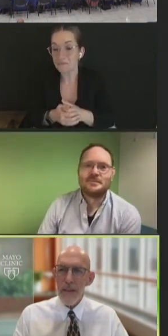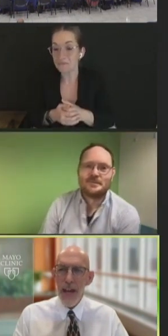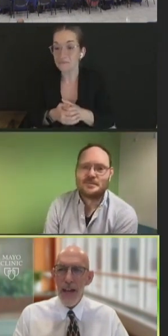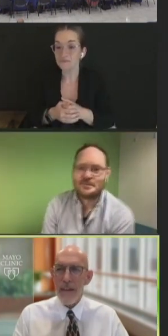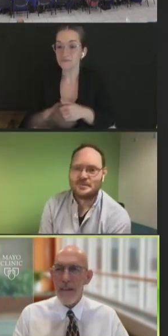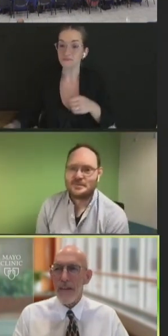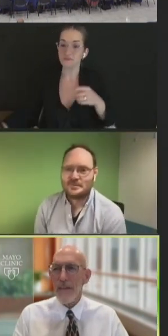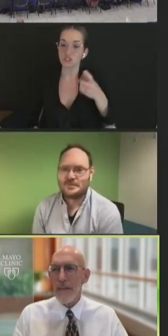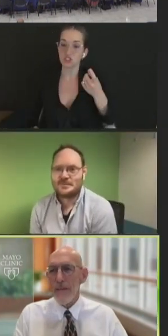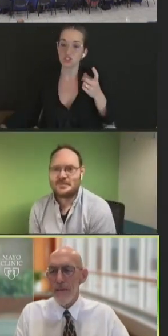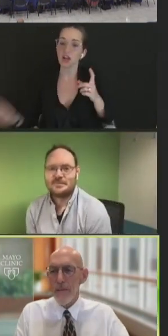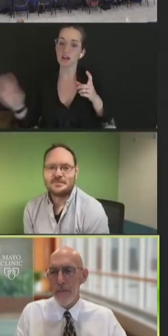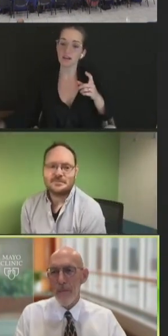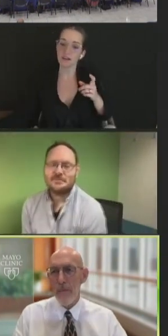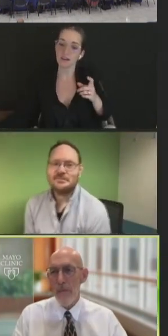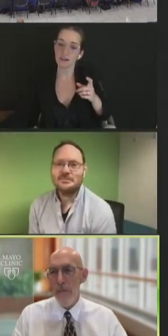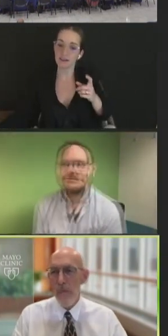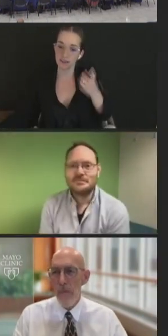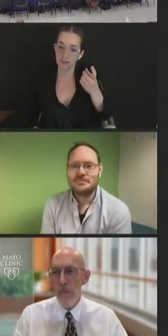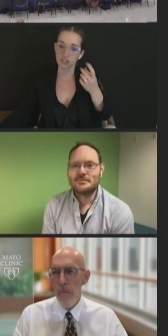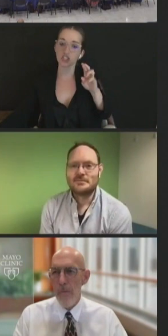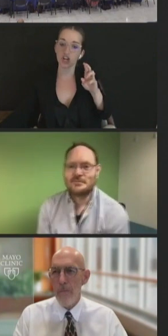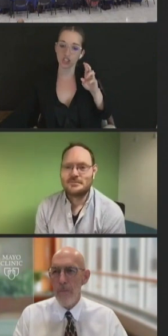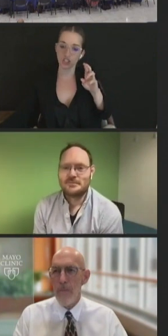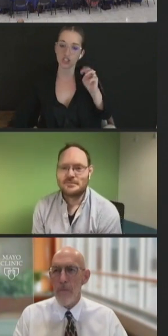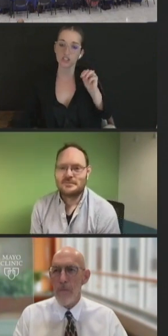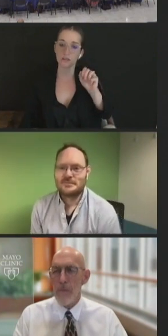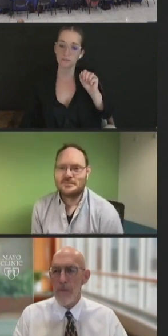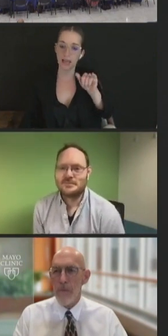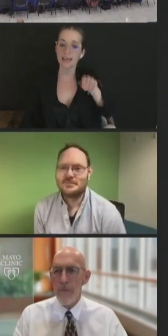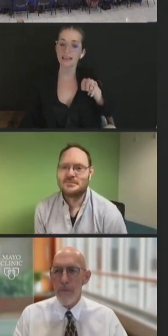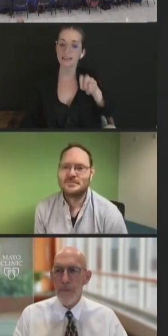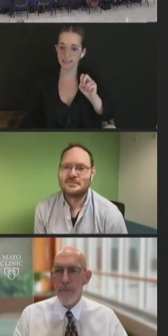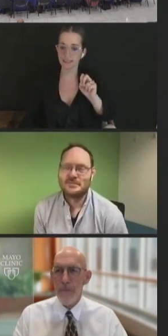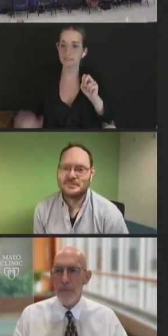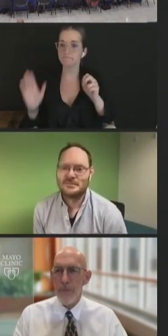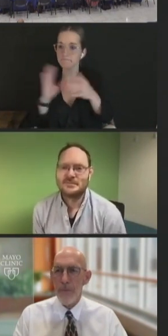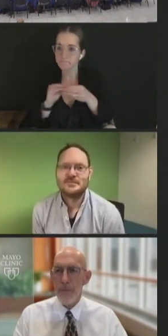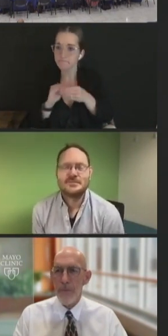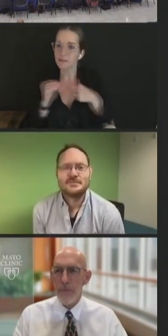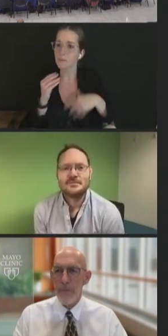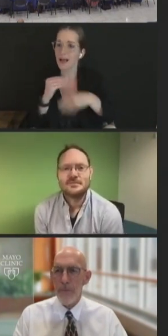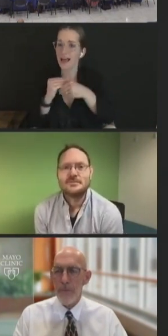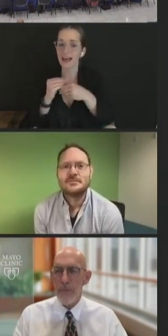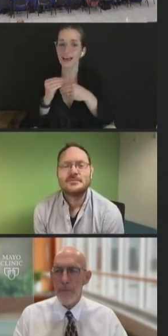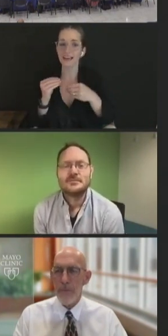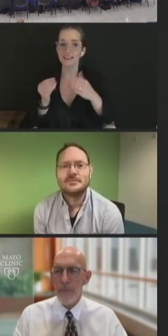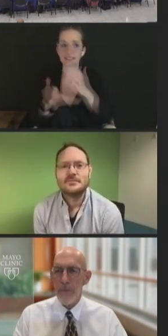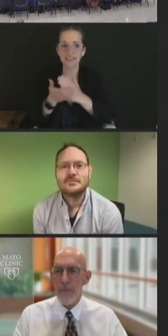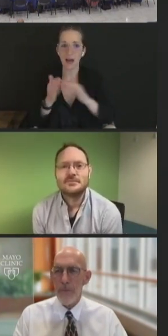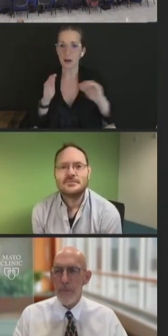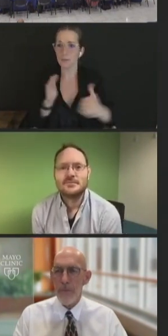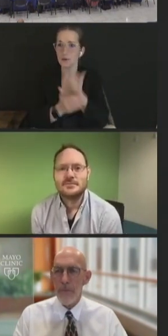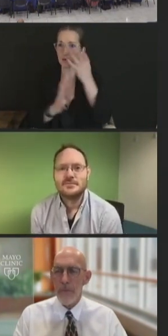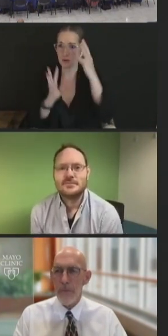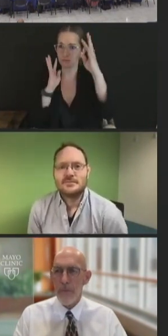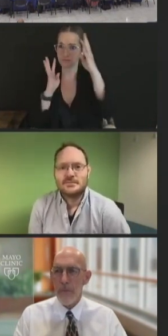I could offer as well, Jubal, the advance that we've seen in science and the types